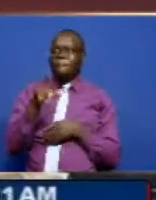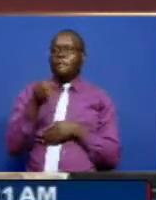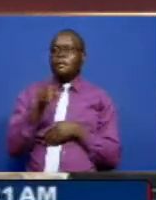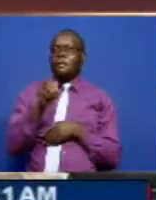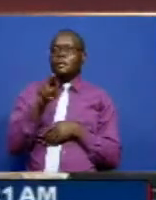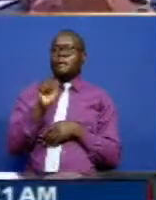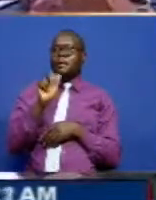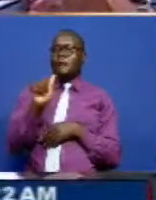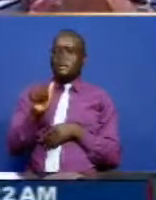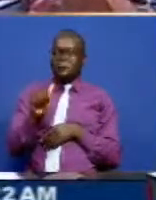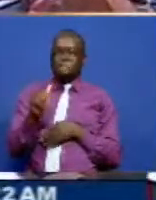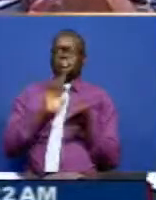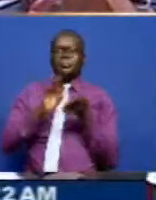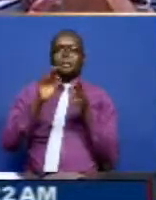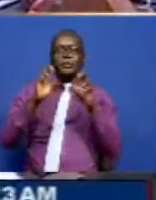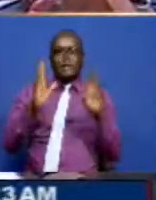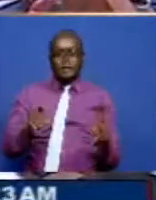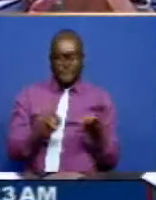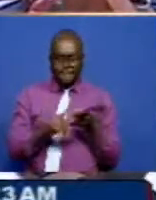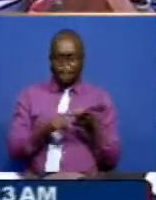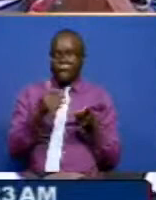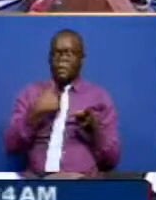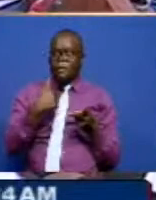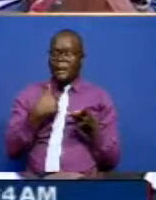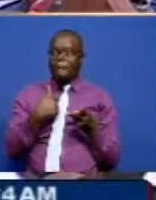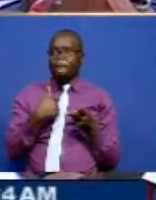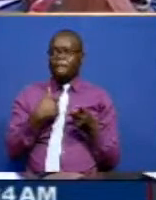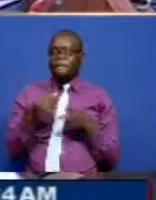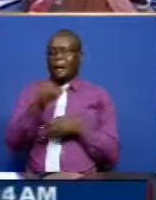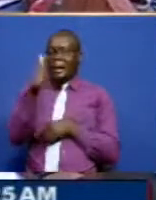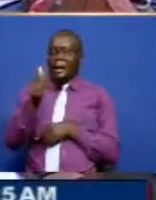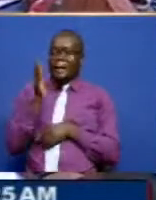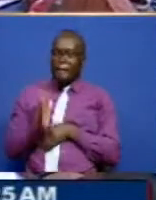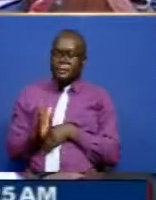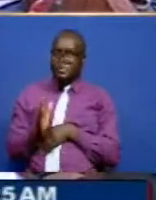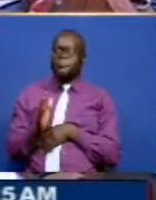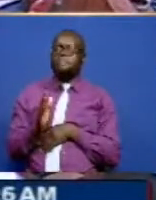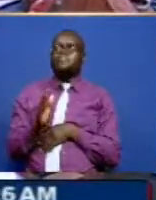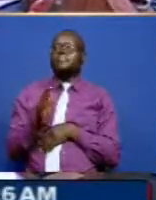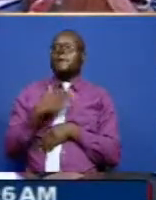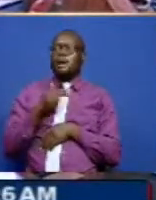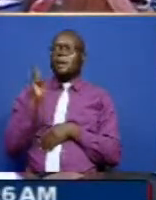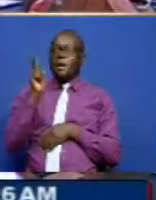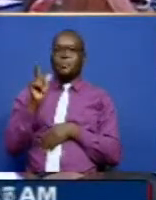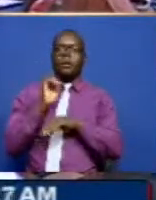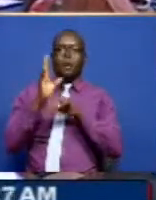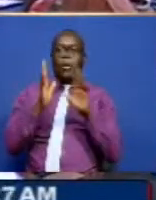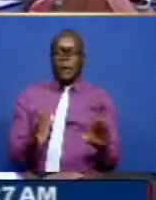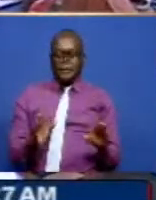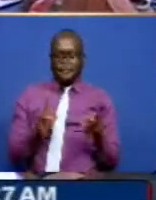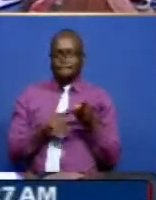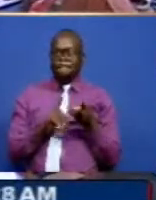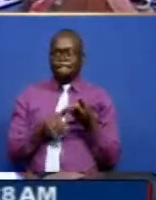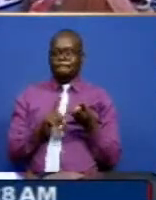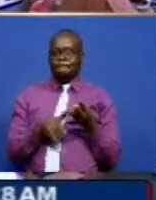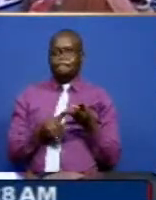our researcher. We have Lucy Radoli at the far end, our legal counsel. We